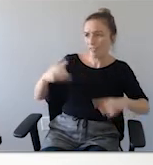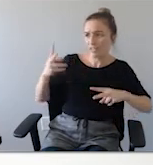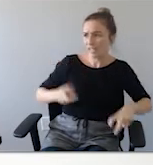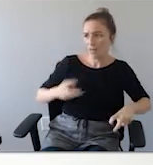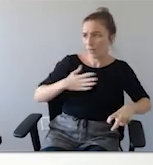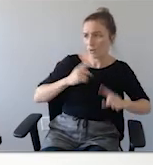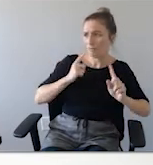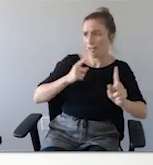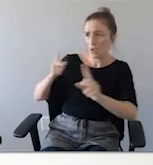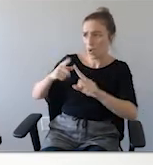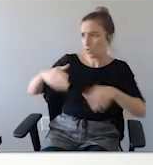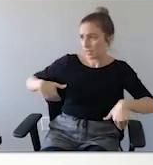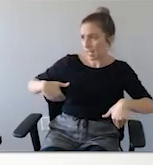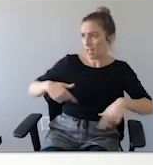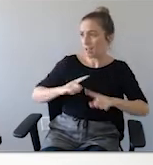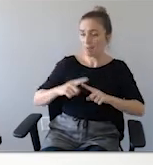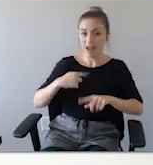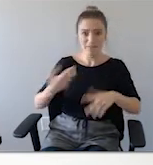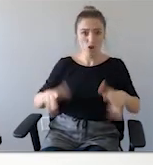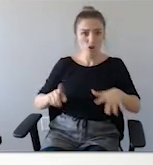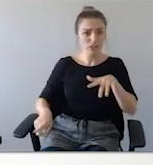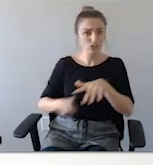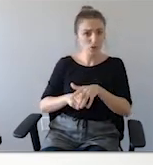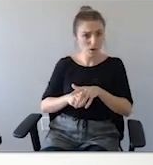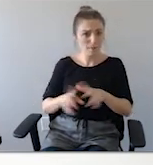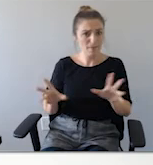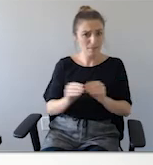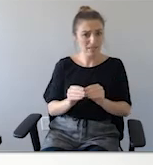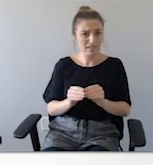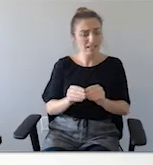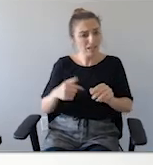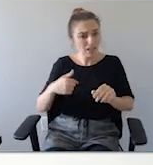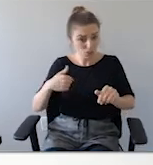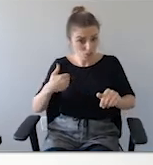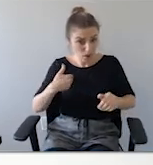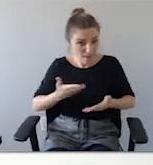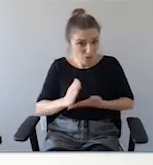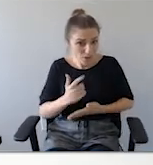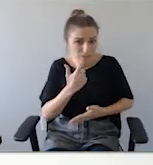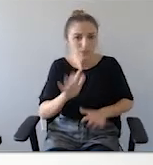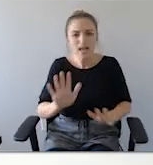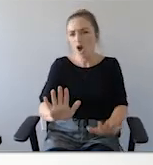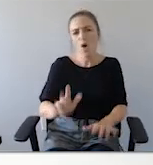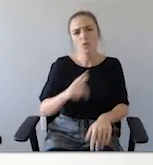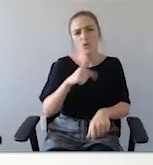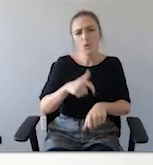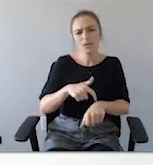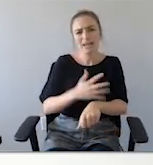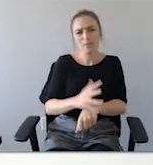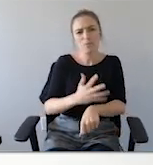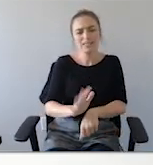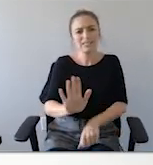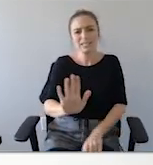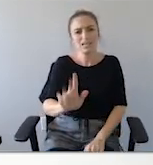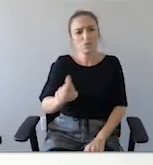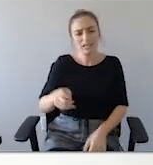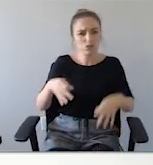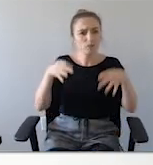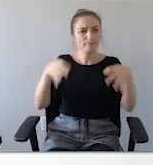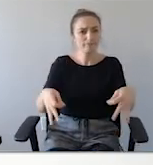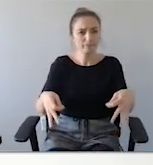goals yet, and I'm at the meeting, do I still have a right to say, you know what, we're done here, you're wasting my time? Yes. We need to reschedule. Yeah, I